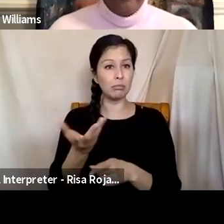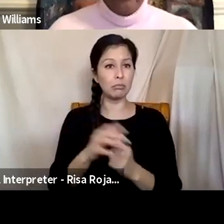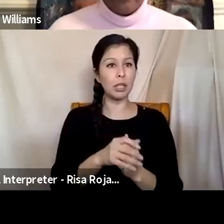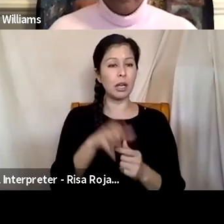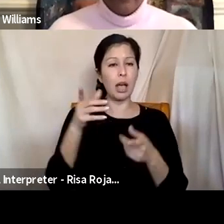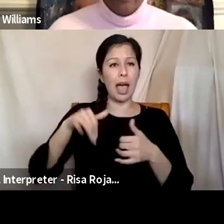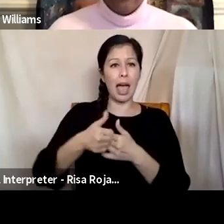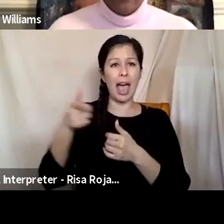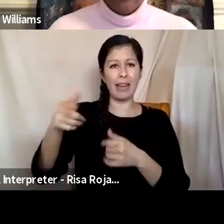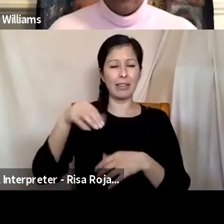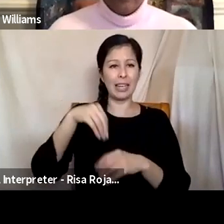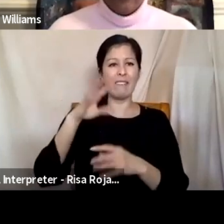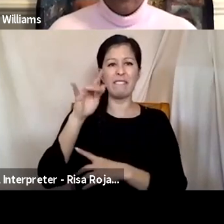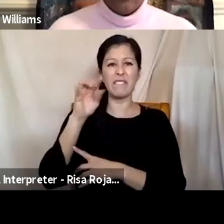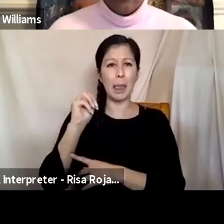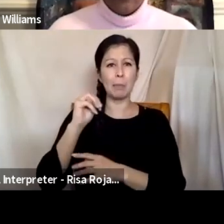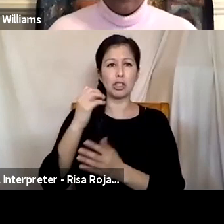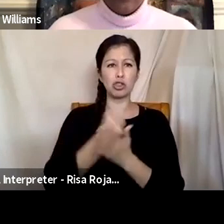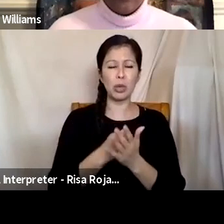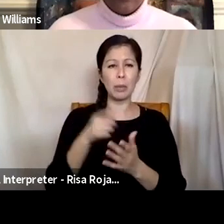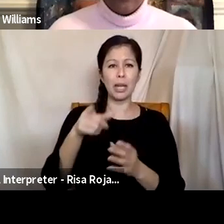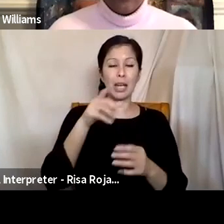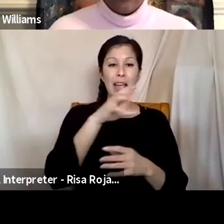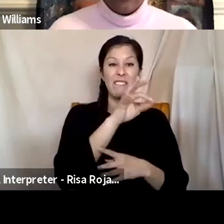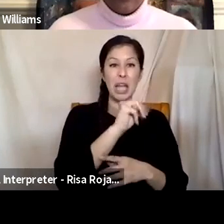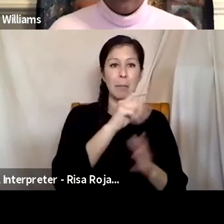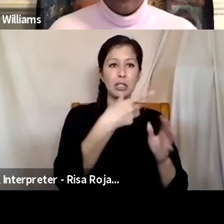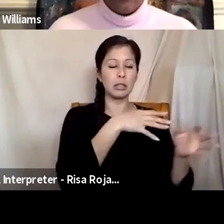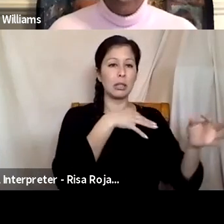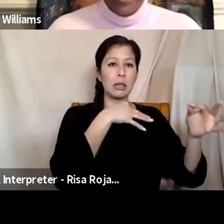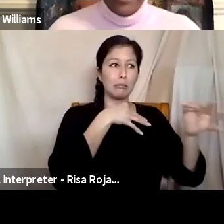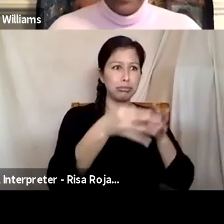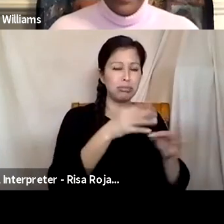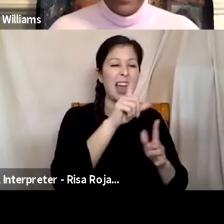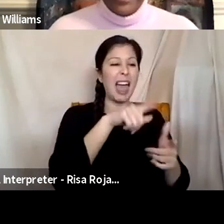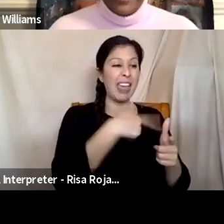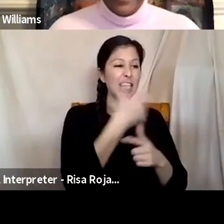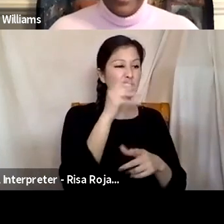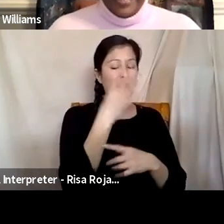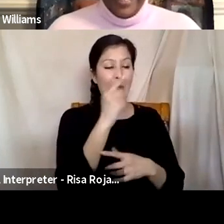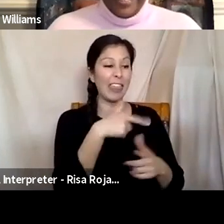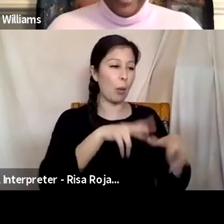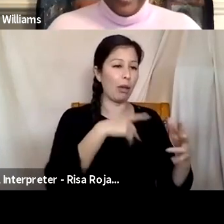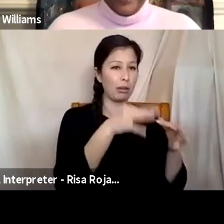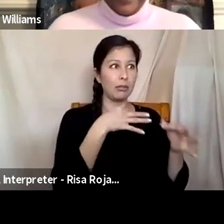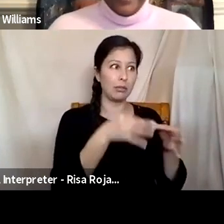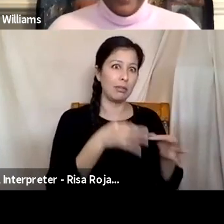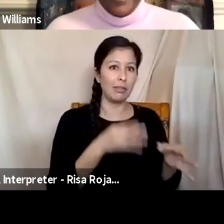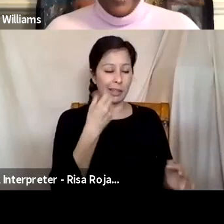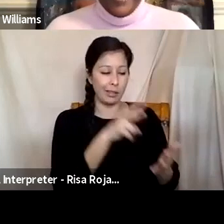the way there are in film scripts, it's so laid out in film scripts. And then she took a nap and then she went for a while. You're like, okay.